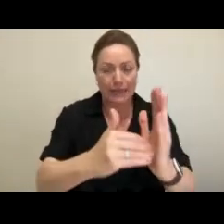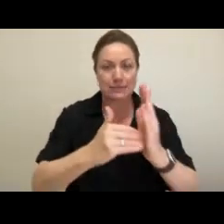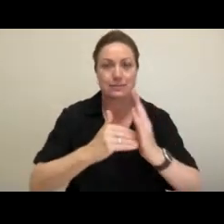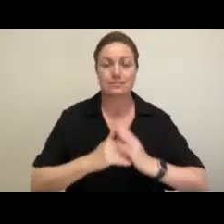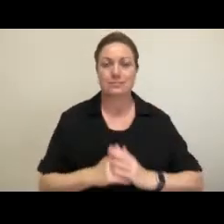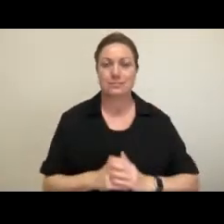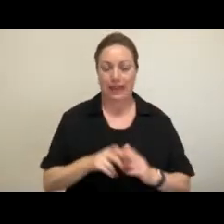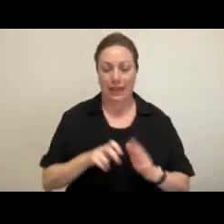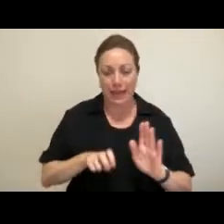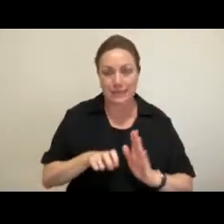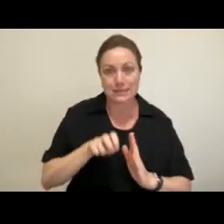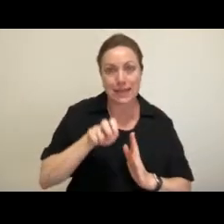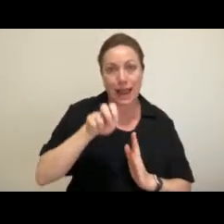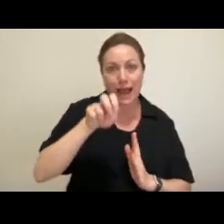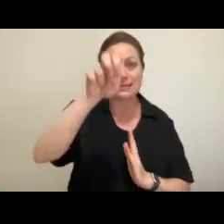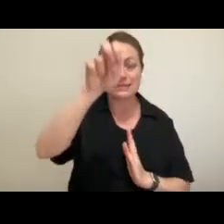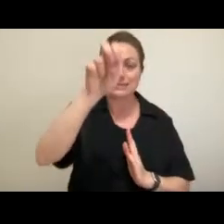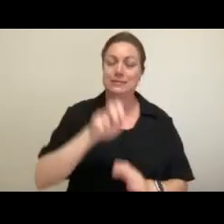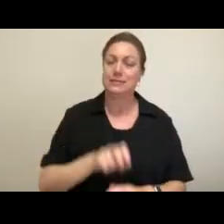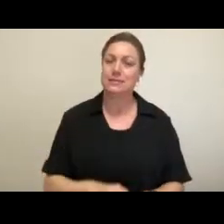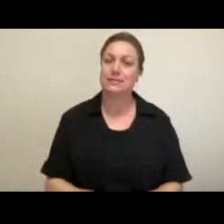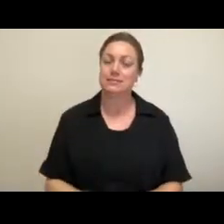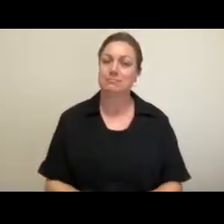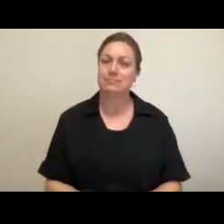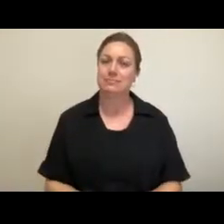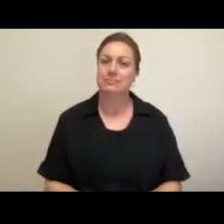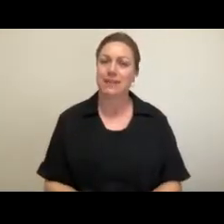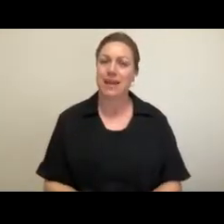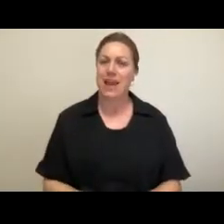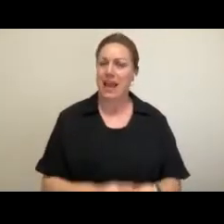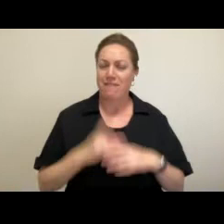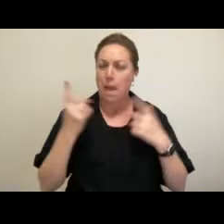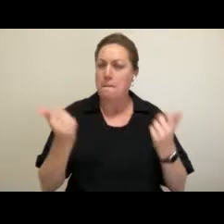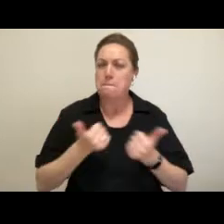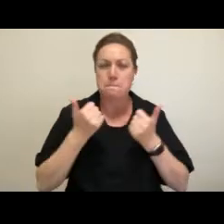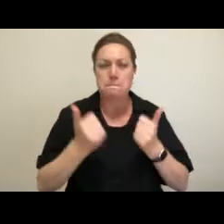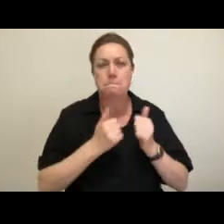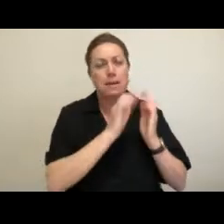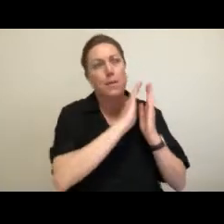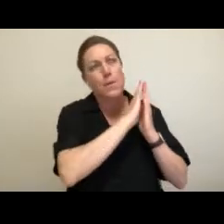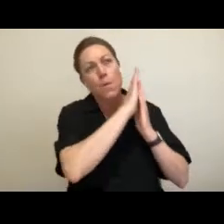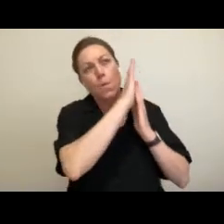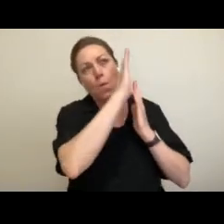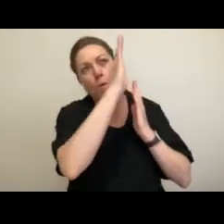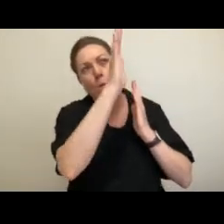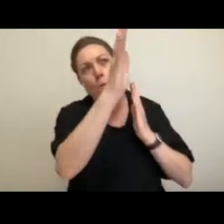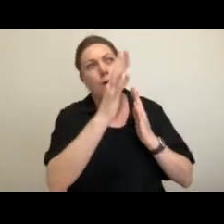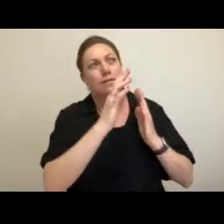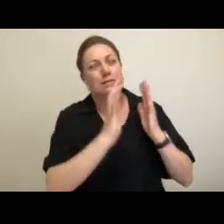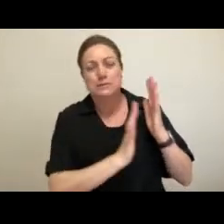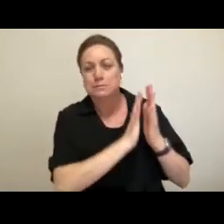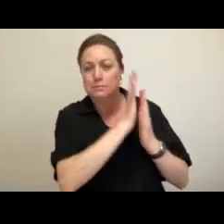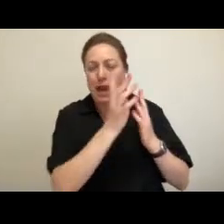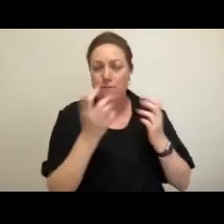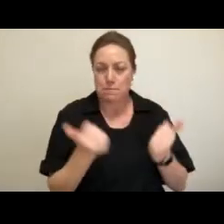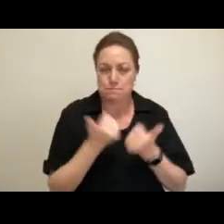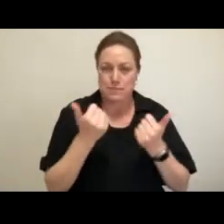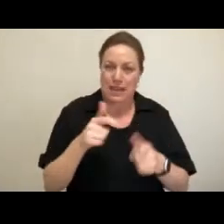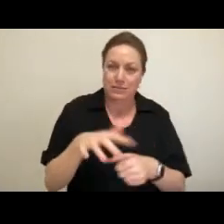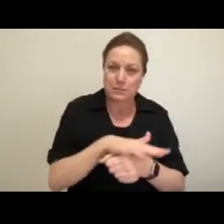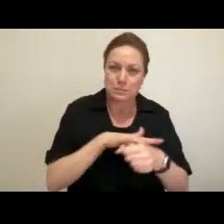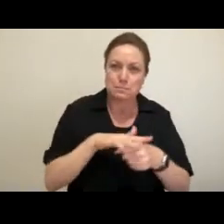station offer incredible opportunities for 3-dimensional and relief works, as well as potential for suspended or